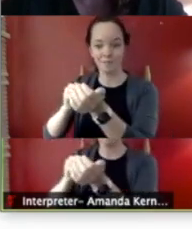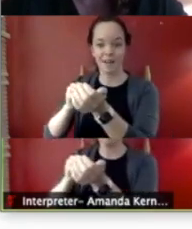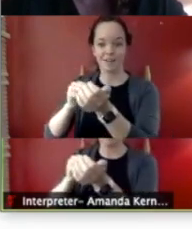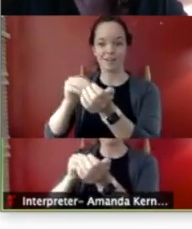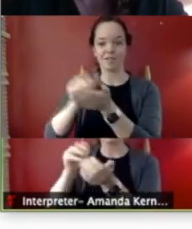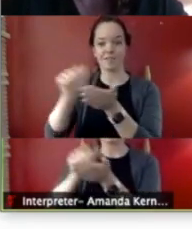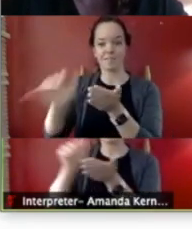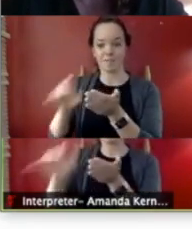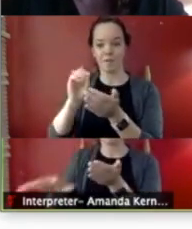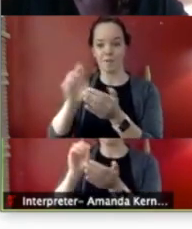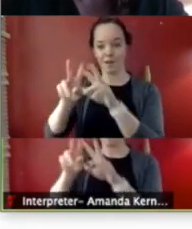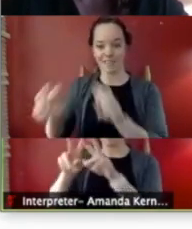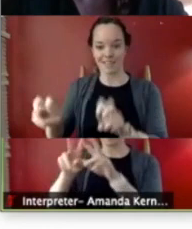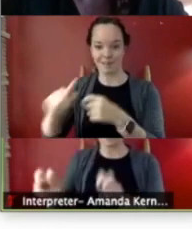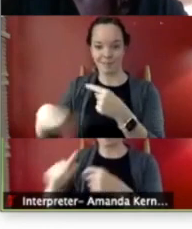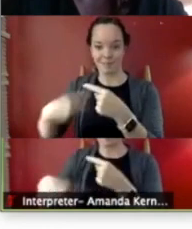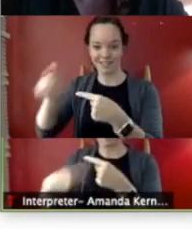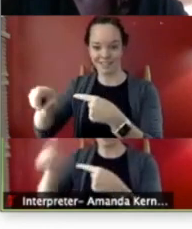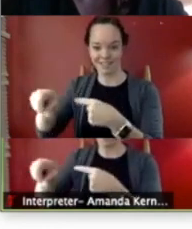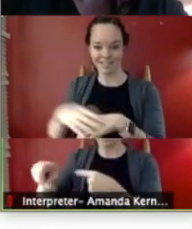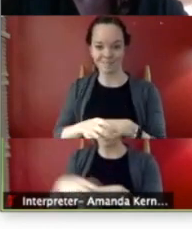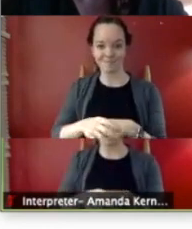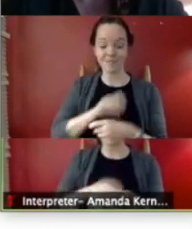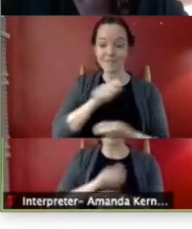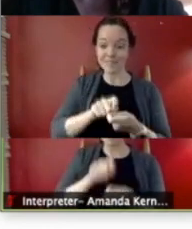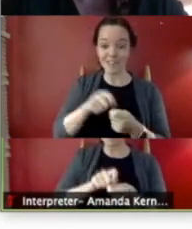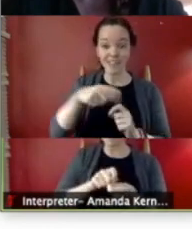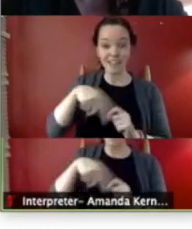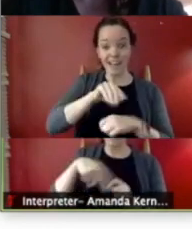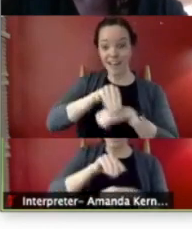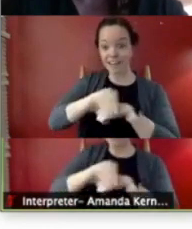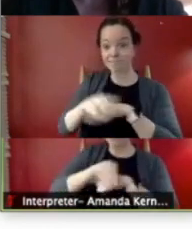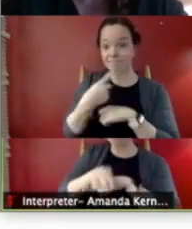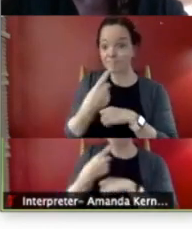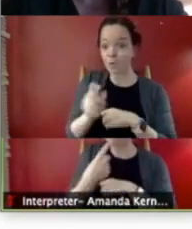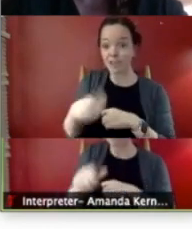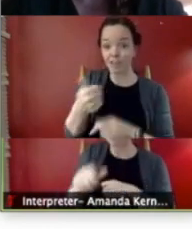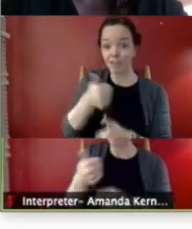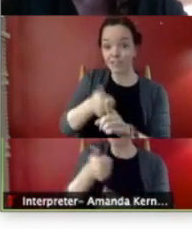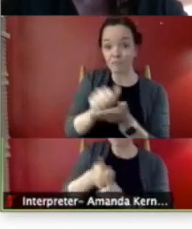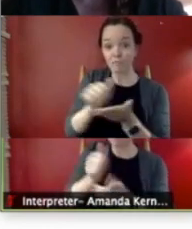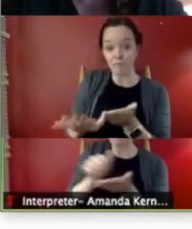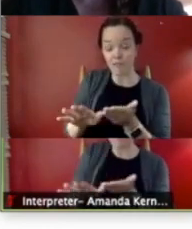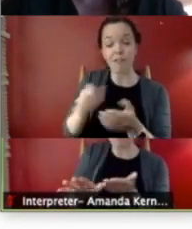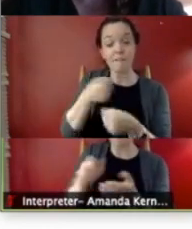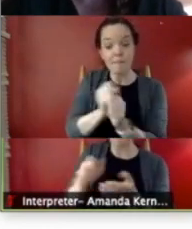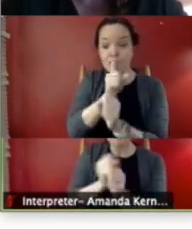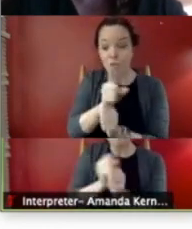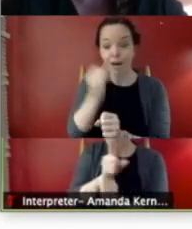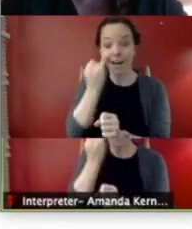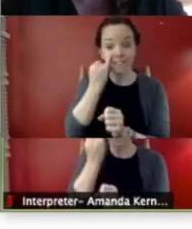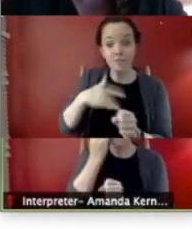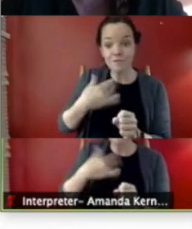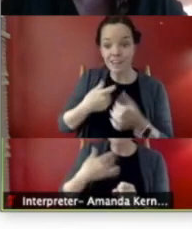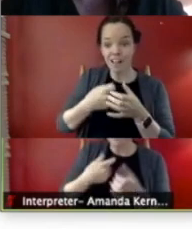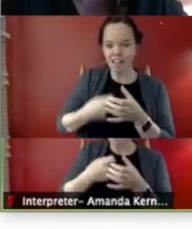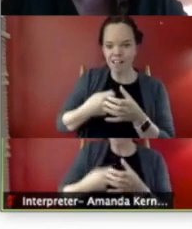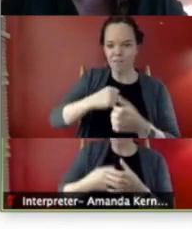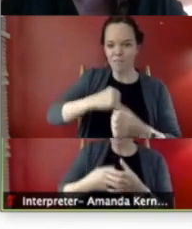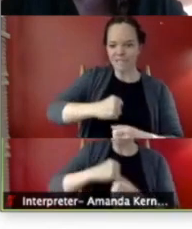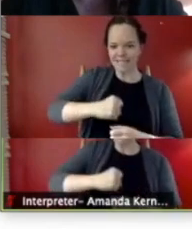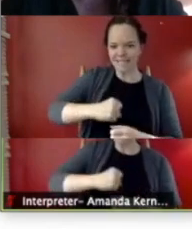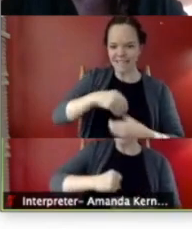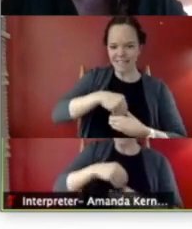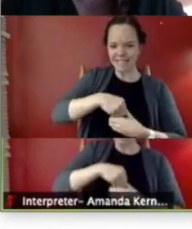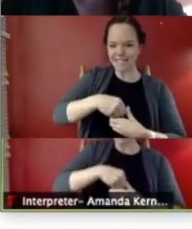necessary. Specifically, they had advised other self-removers to stop if meeting resistance or if the self-removal attempt